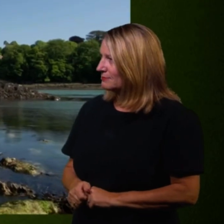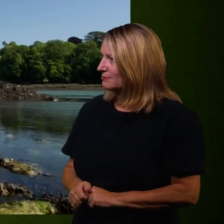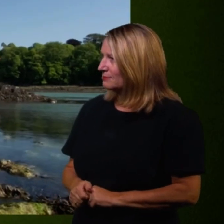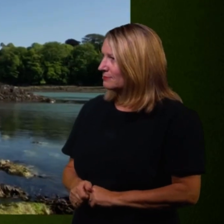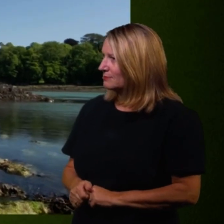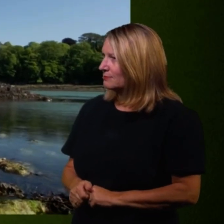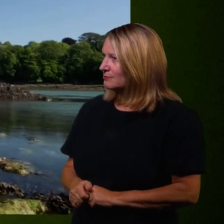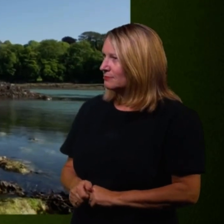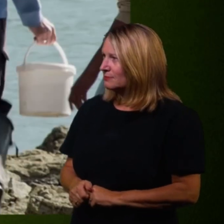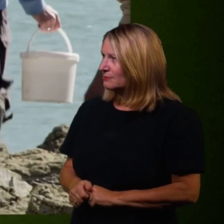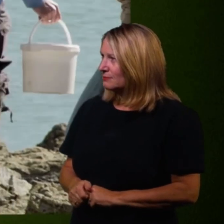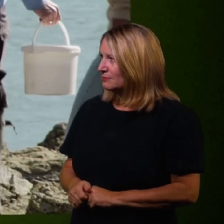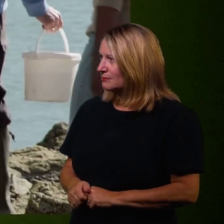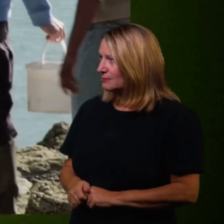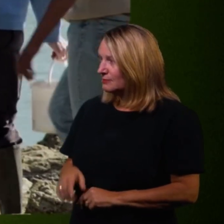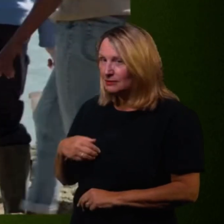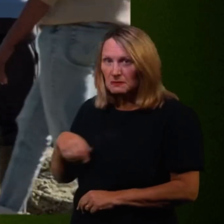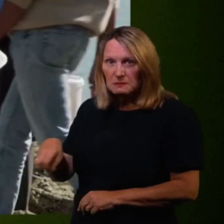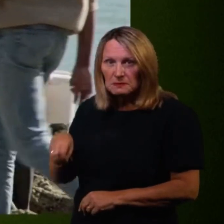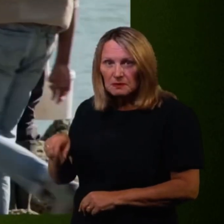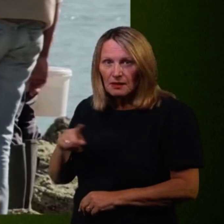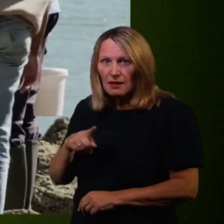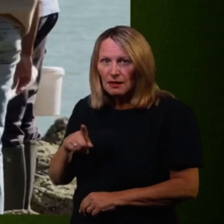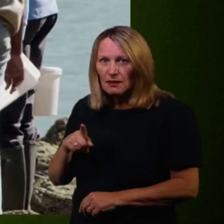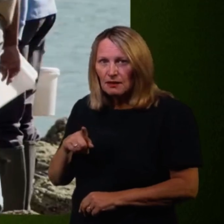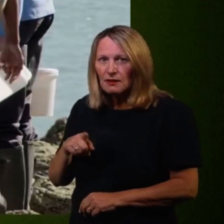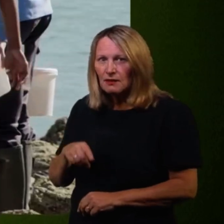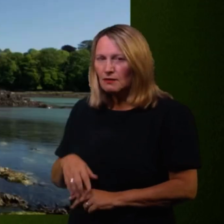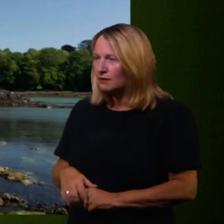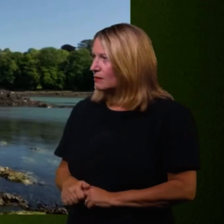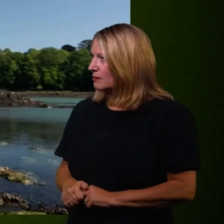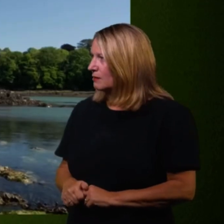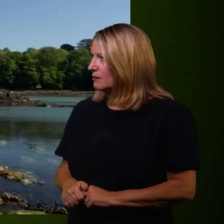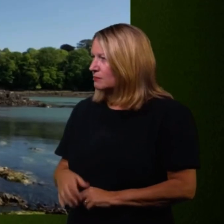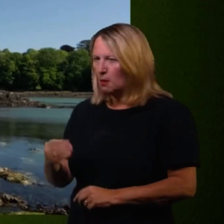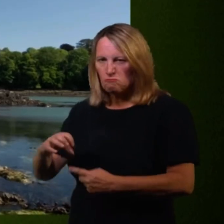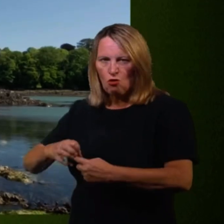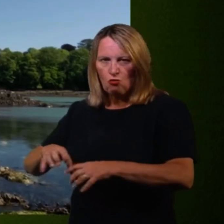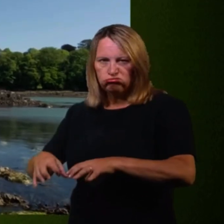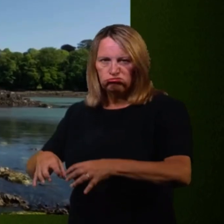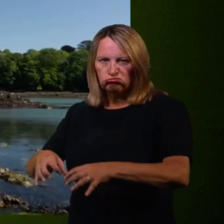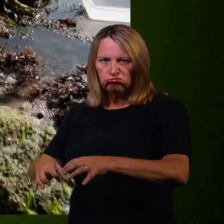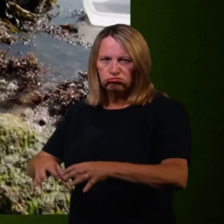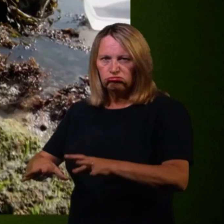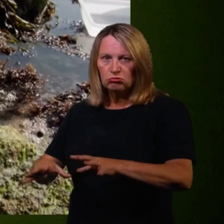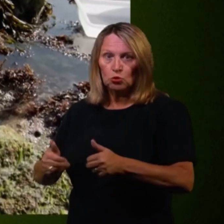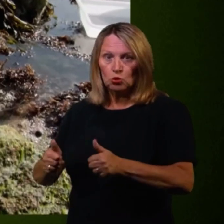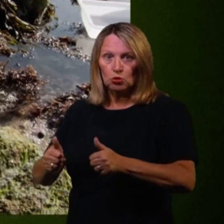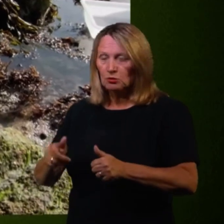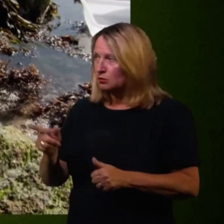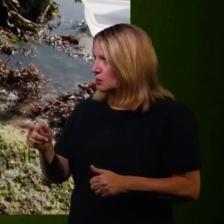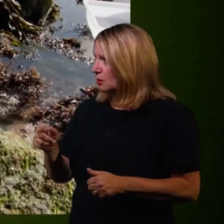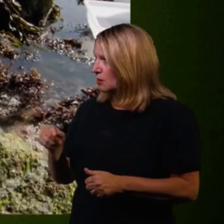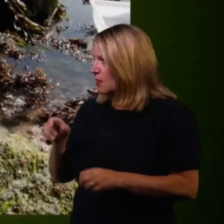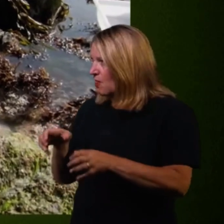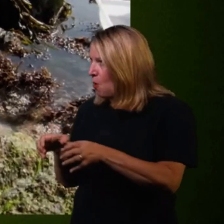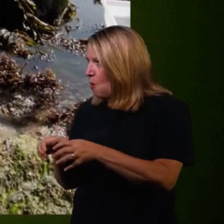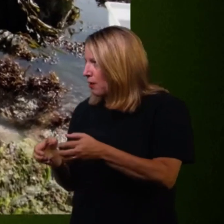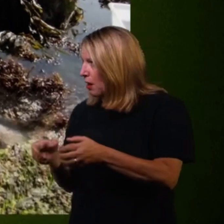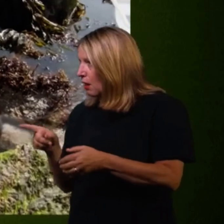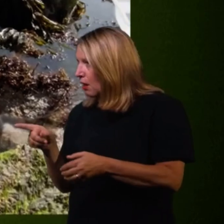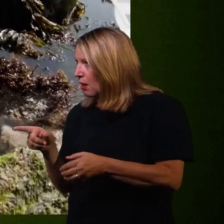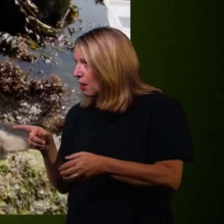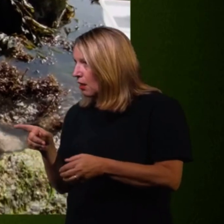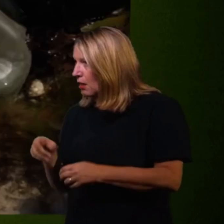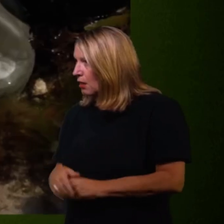It's a case of, I guess, getting stuck in, right? Absolutely. There's a few loose boulders here, which is